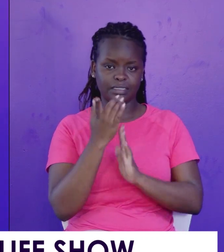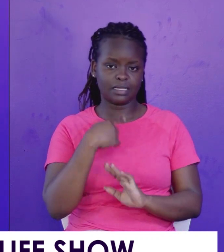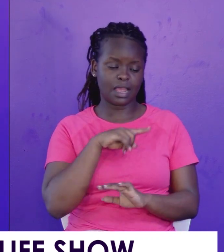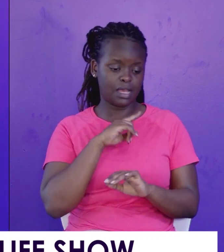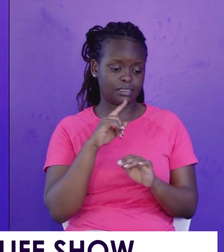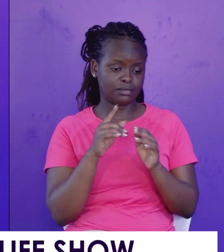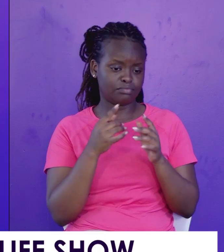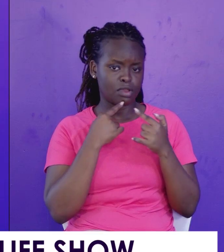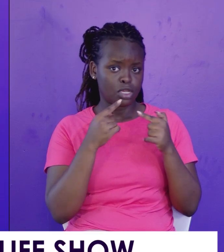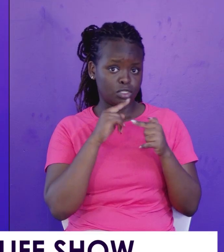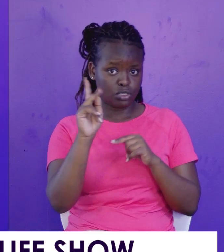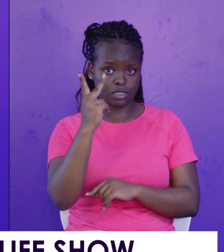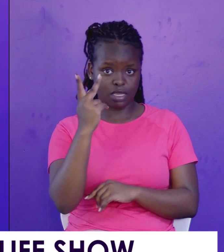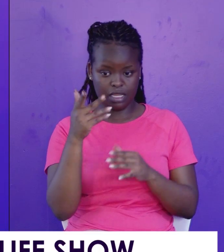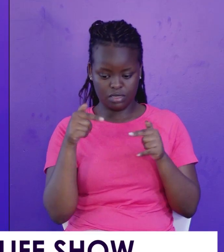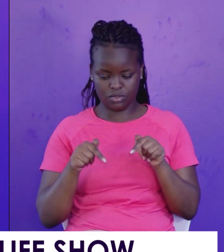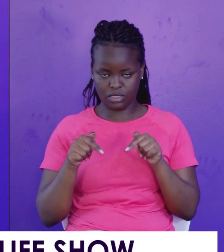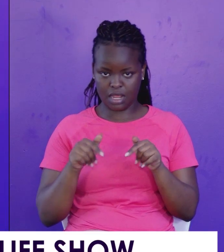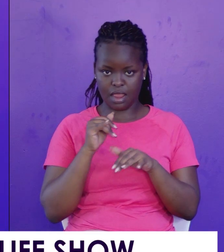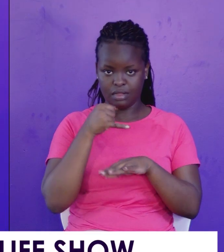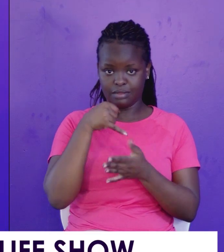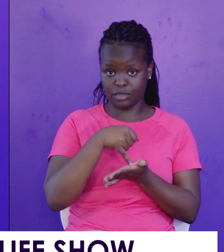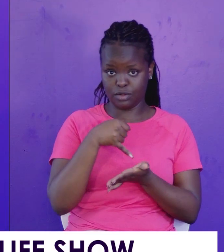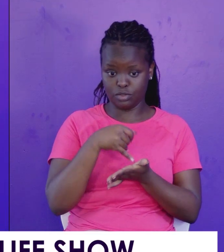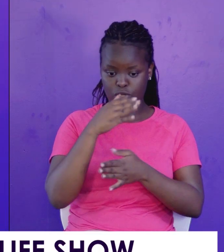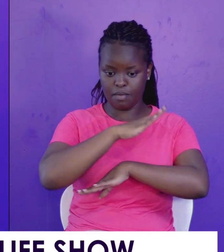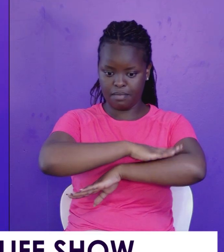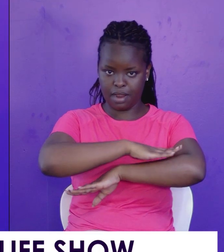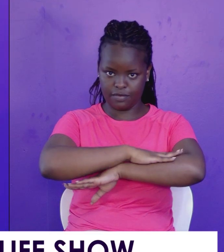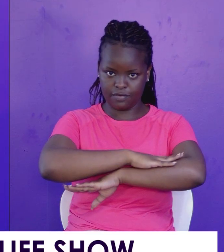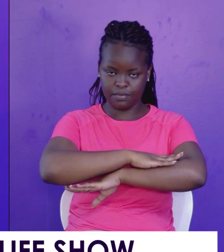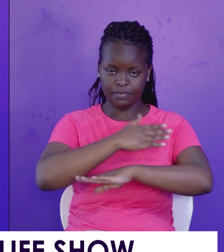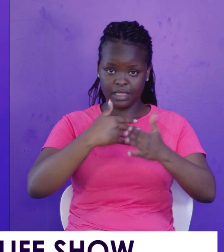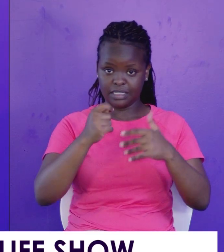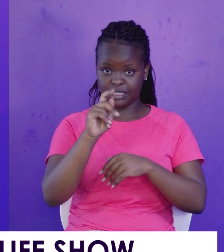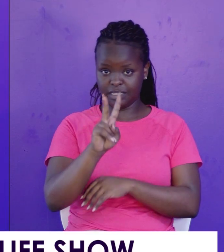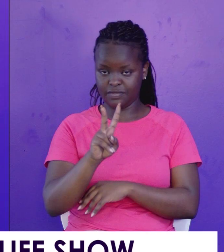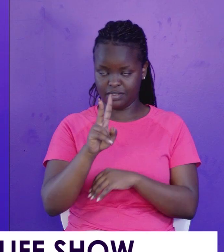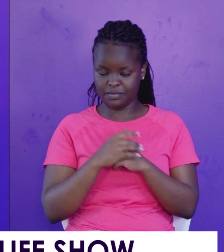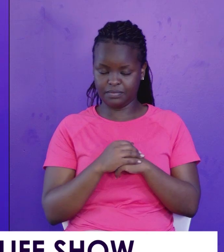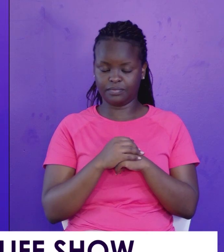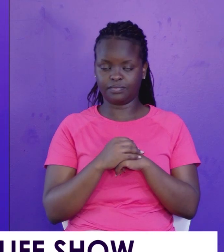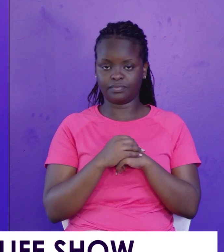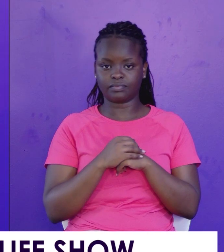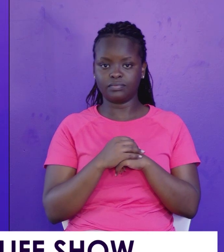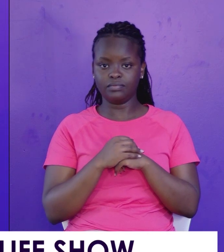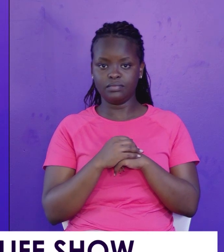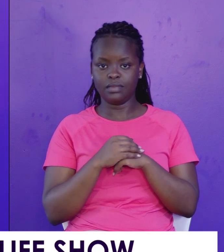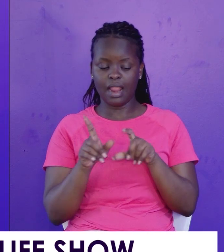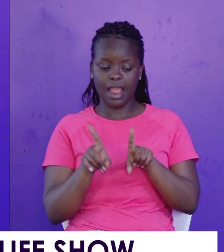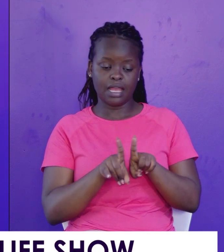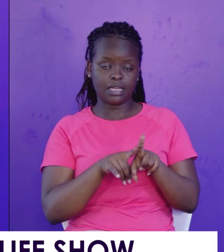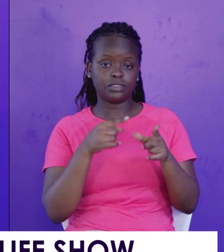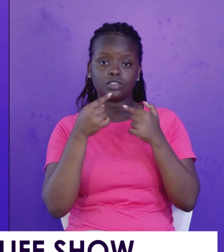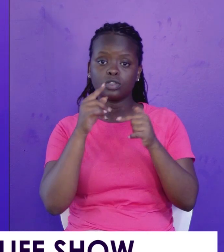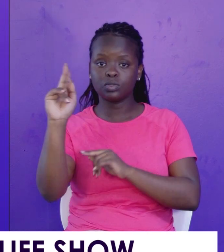Kenya today on this inclusion platform, Science TV, of course, is your inclusion platform. As we talk to